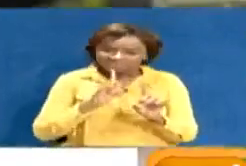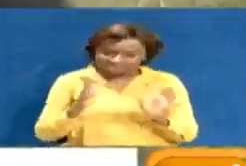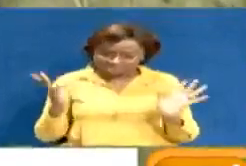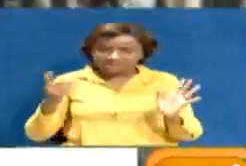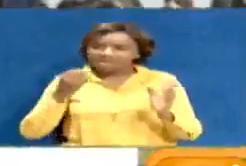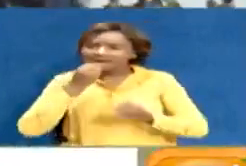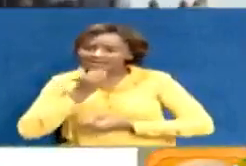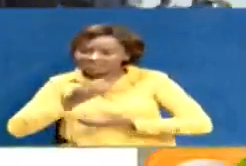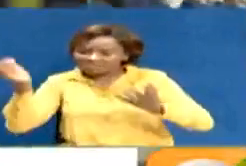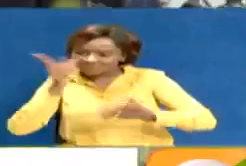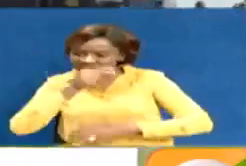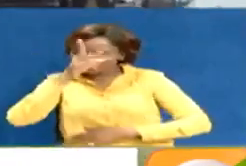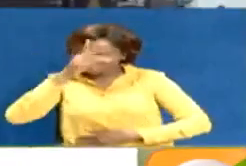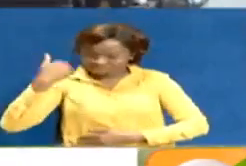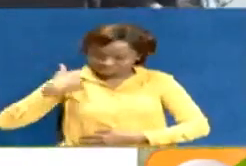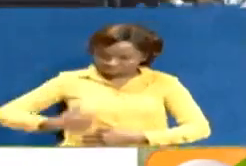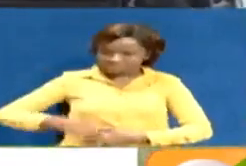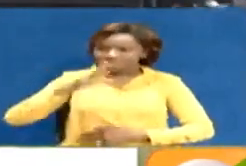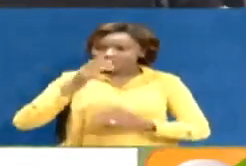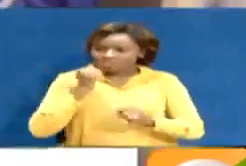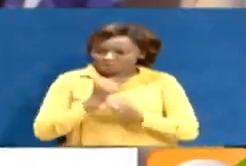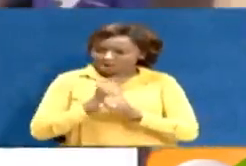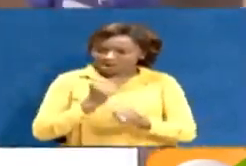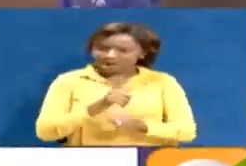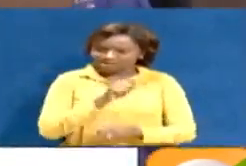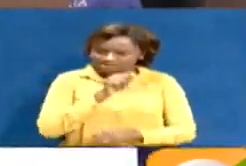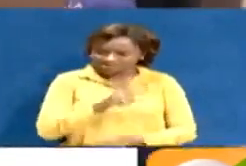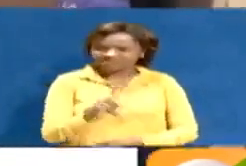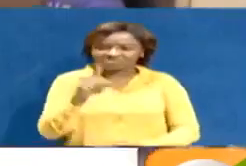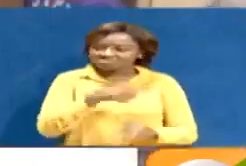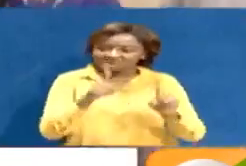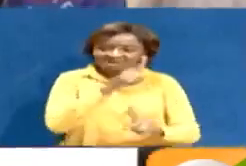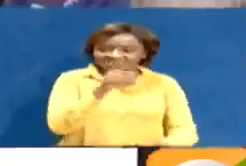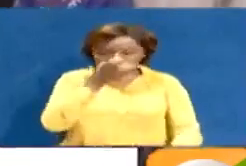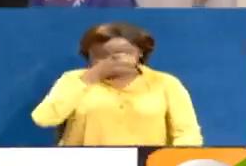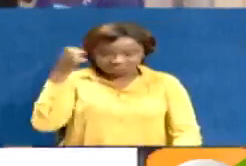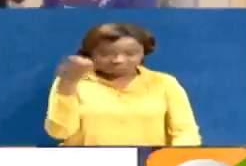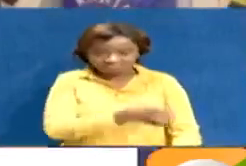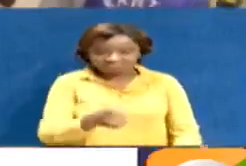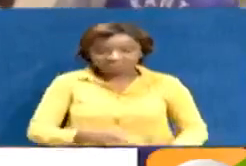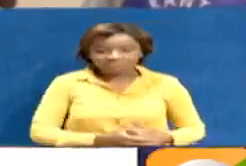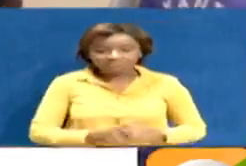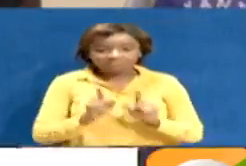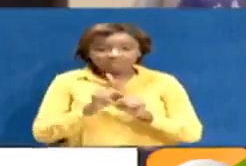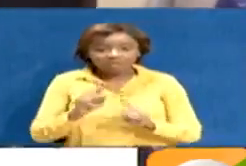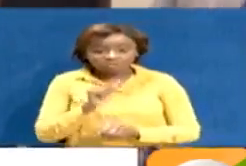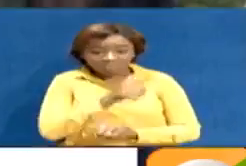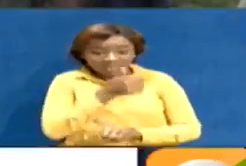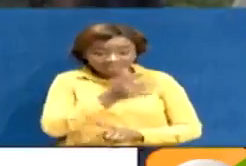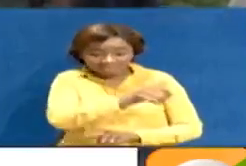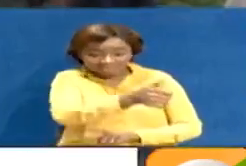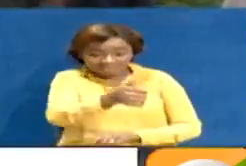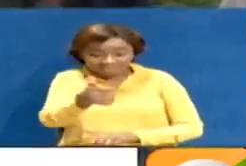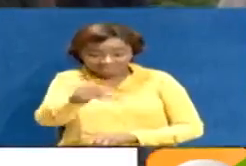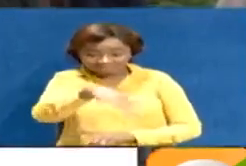identifying themselves, the officers simply ignored their badges. Back in the affected villages, the flattening